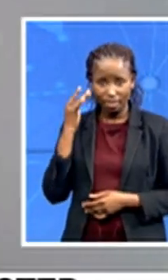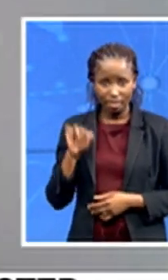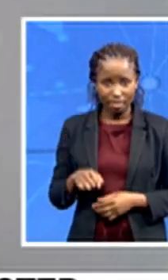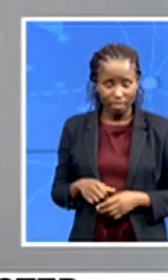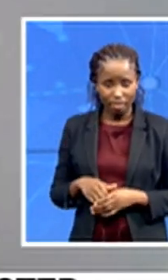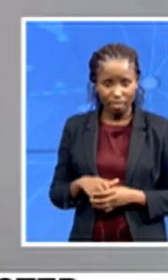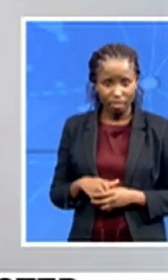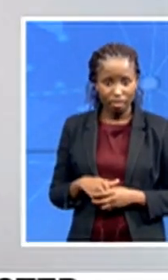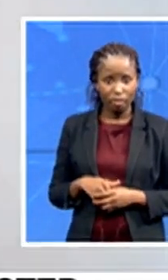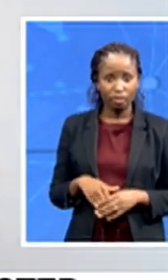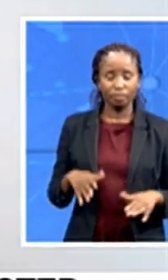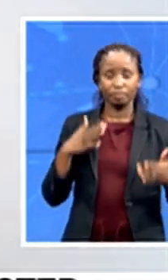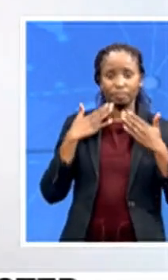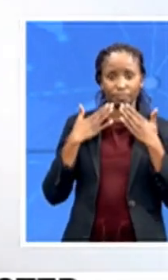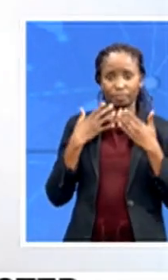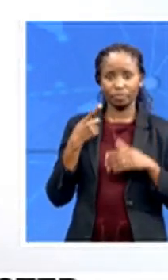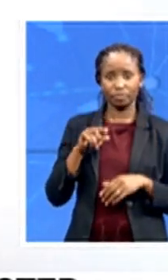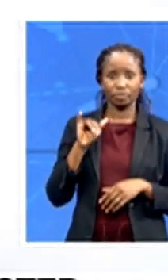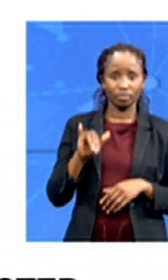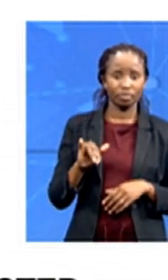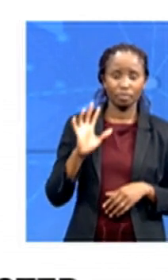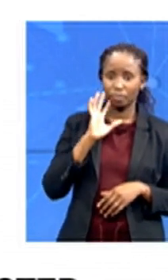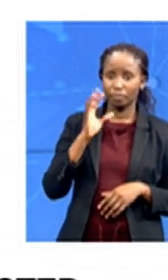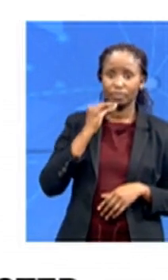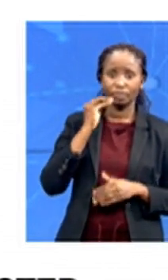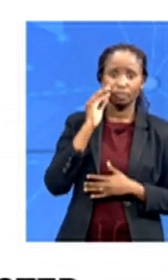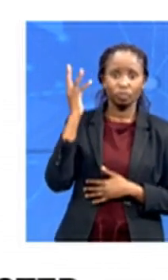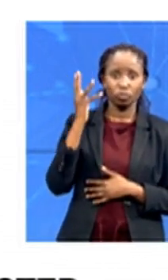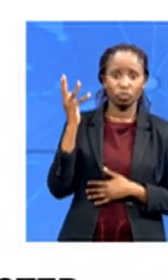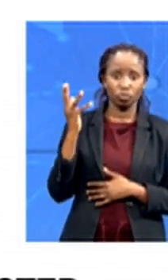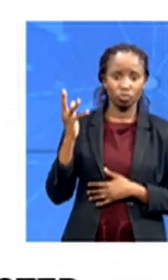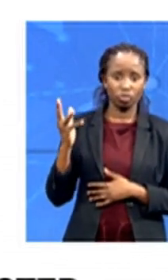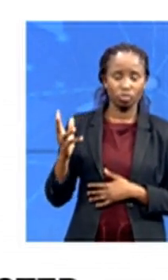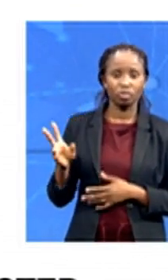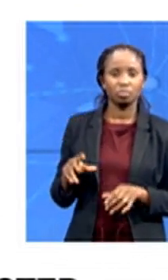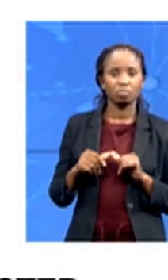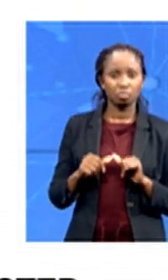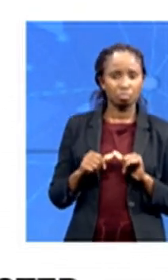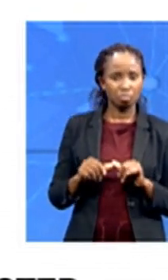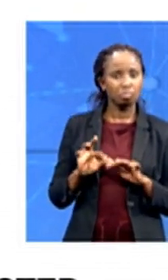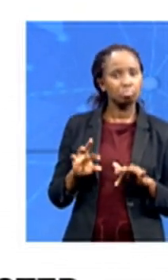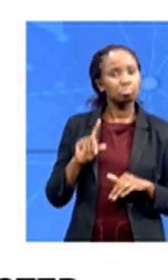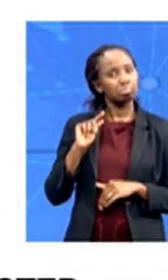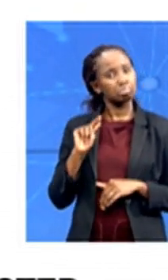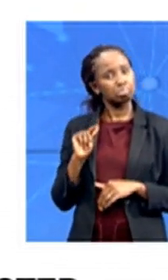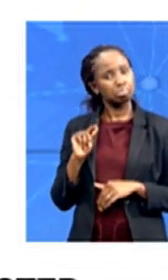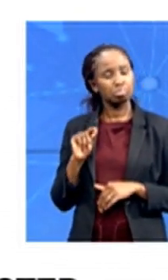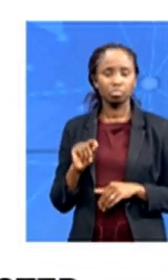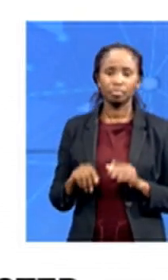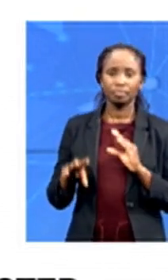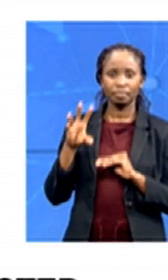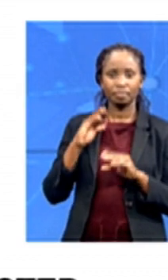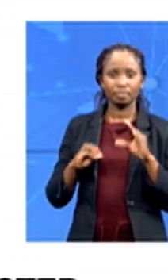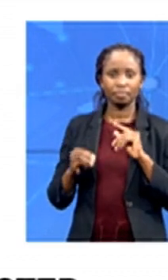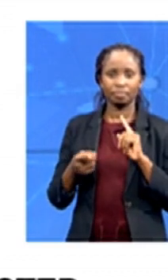wonderful presentation. It continues to generate a lot of interest, as evidenced by the questions that continue to on the chat.